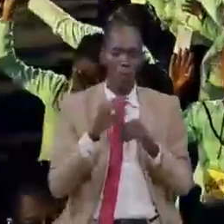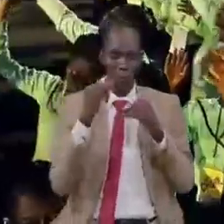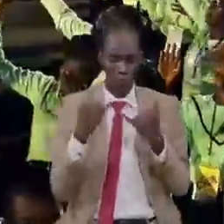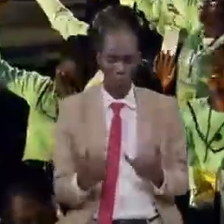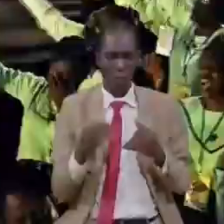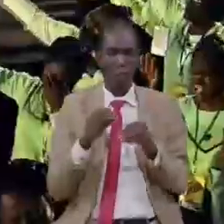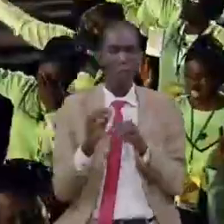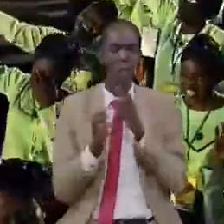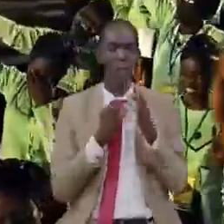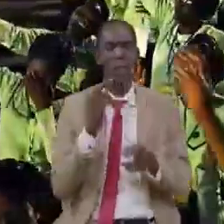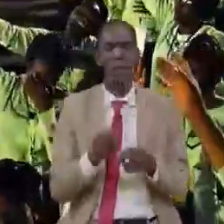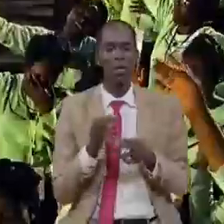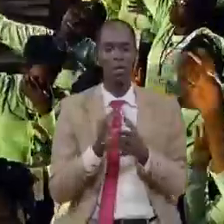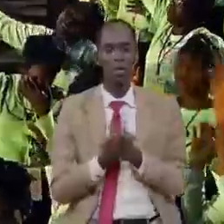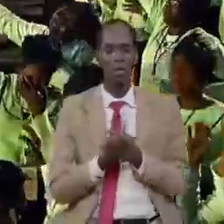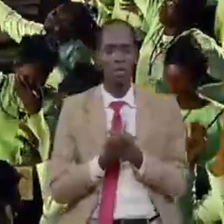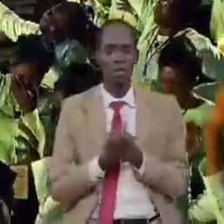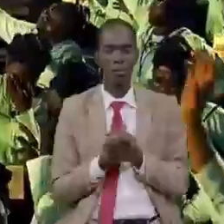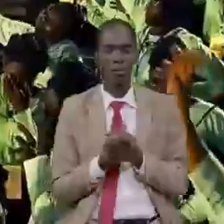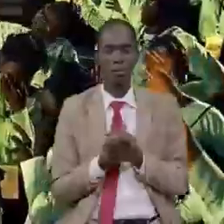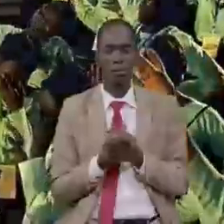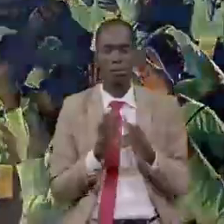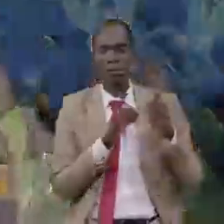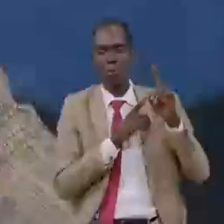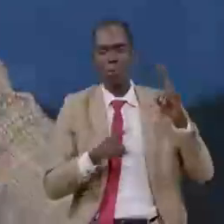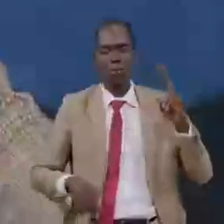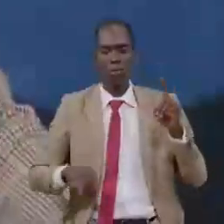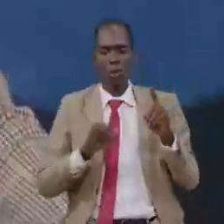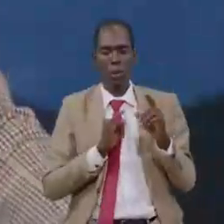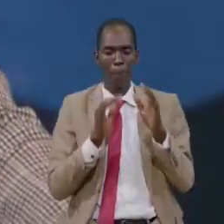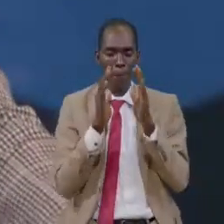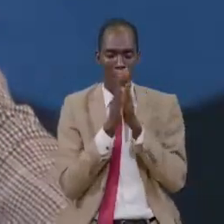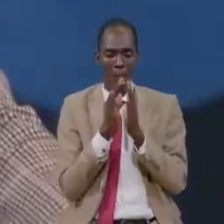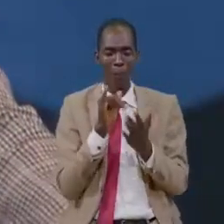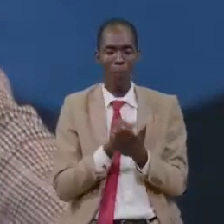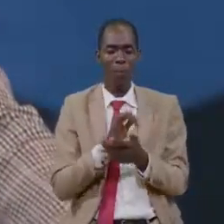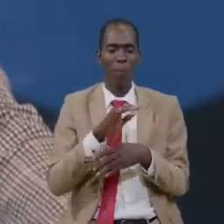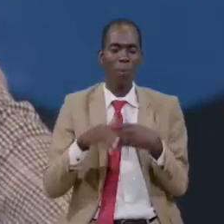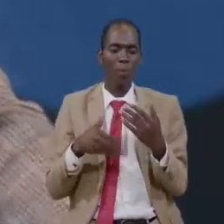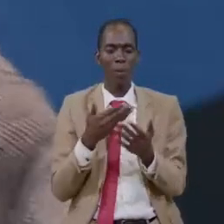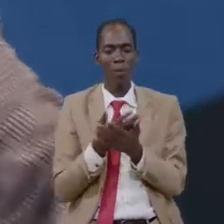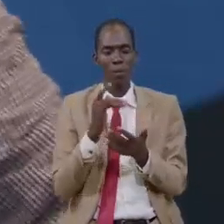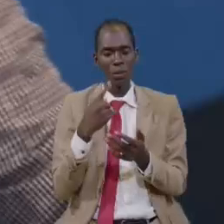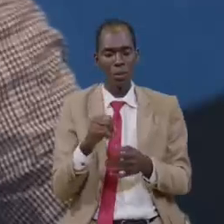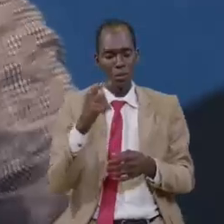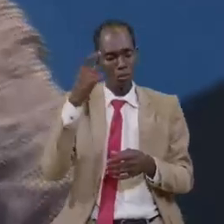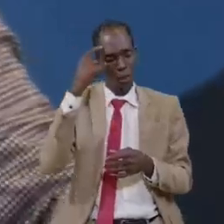Amen. Lord, I pray that all the brain problem, madness,